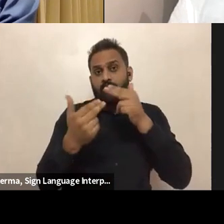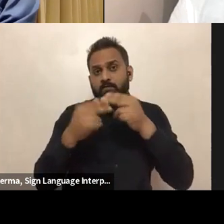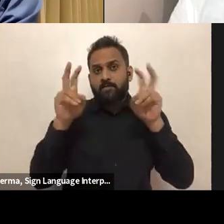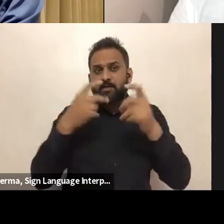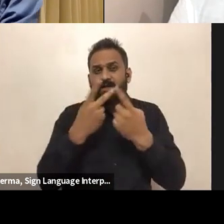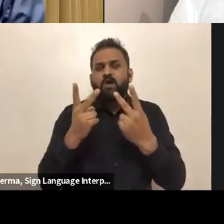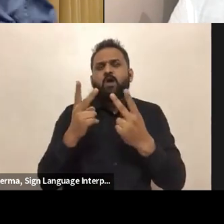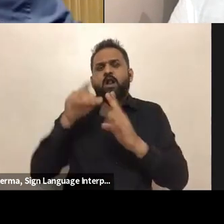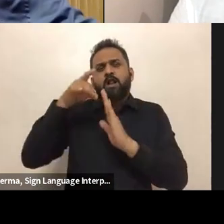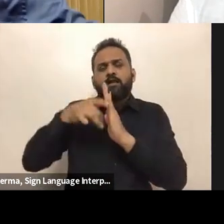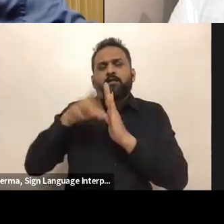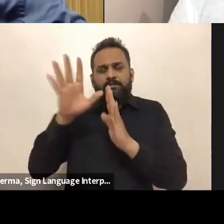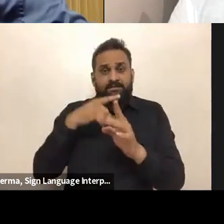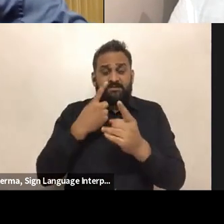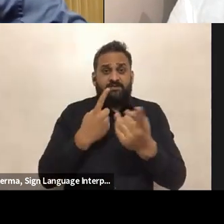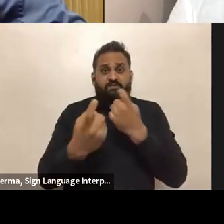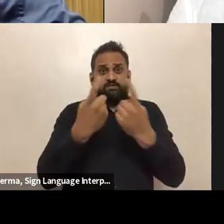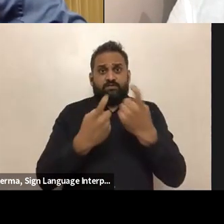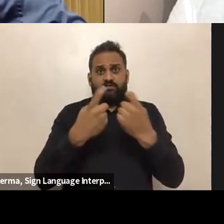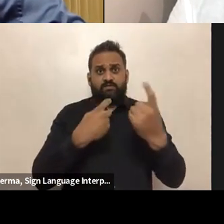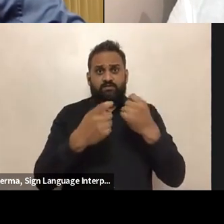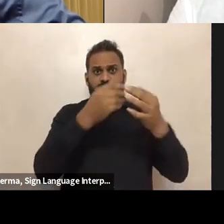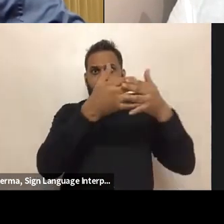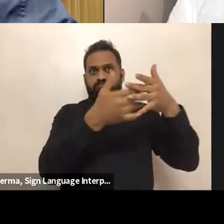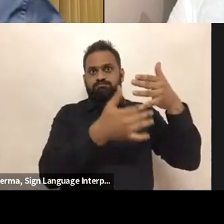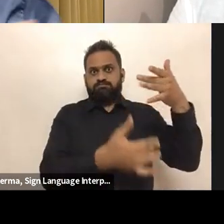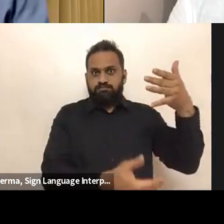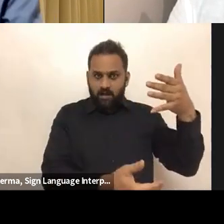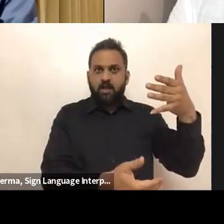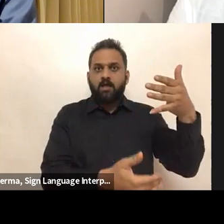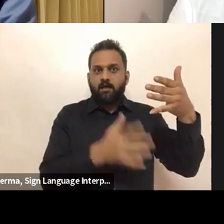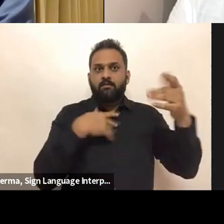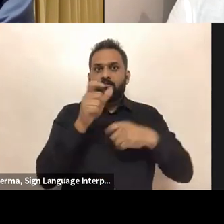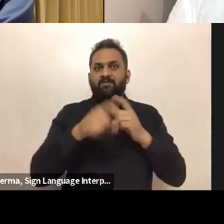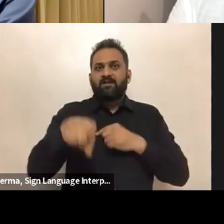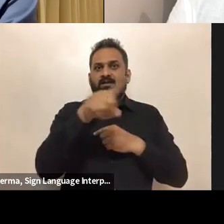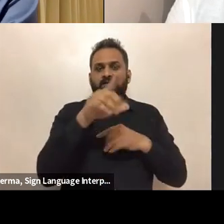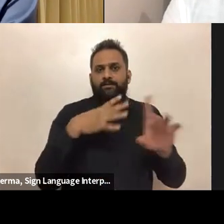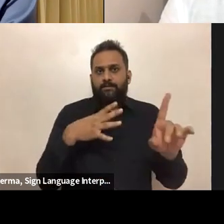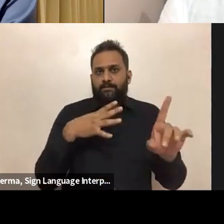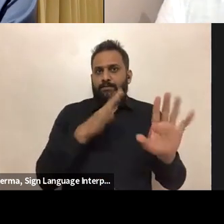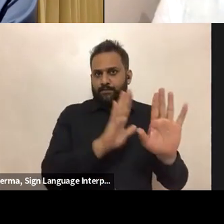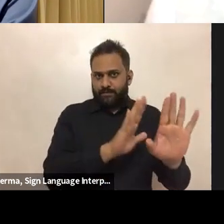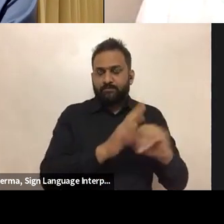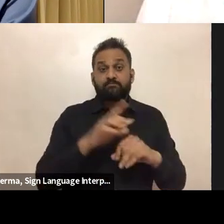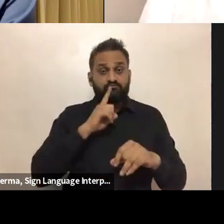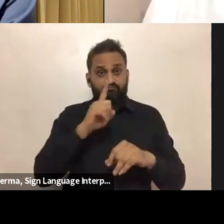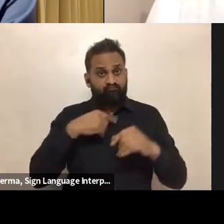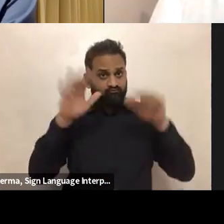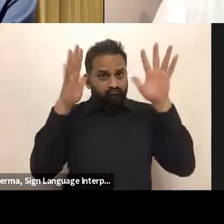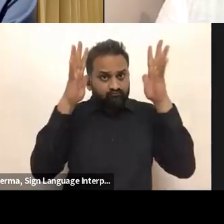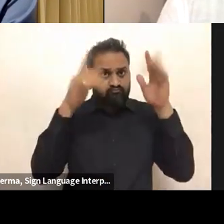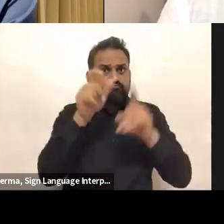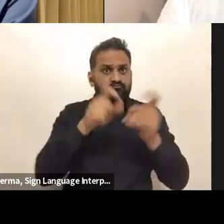film. There's so many questions already stacking up, and I do want to give our audience their chance. And I appreciate our audience for